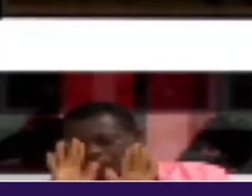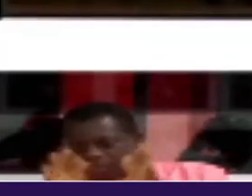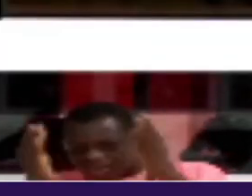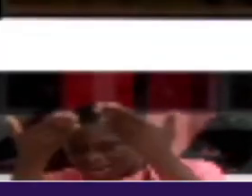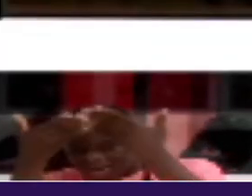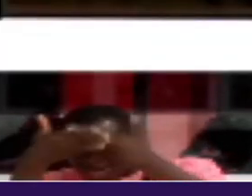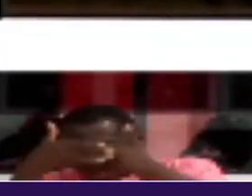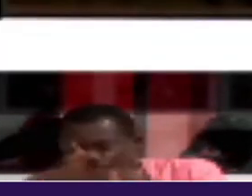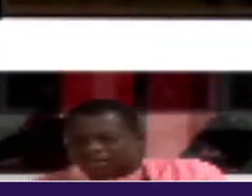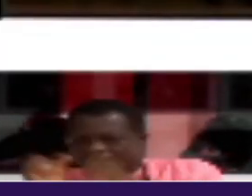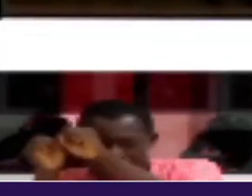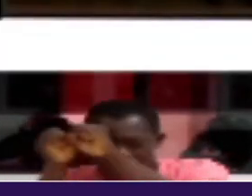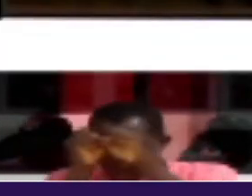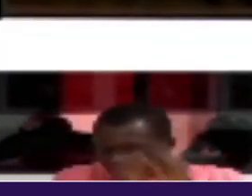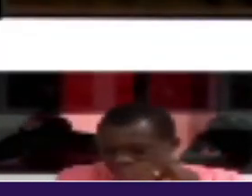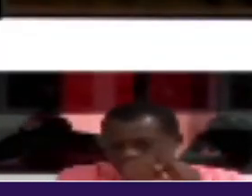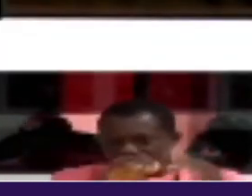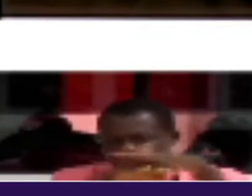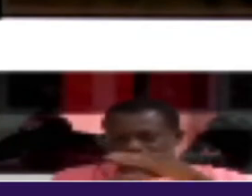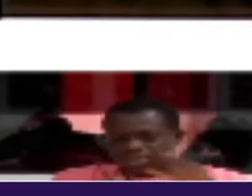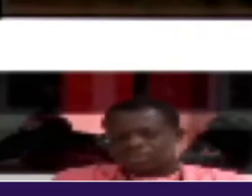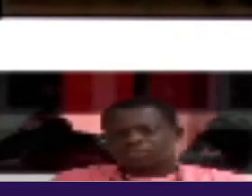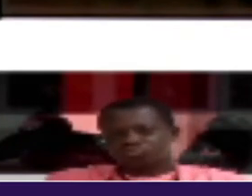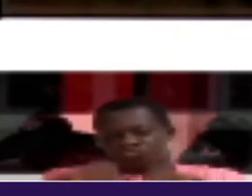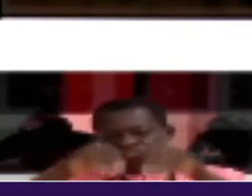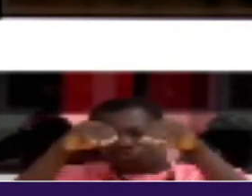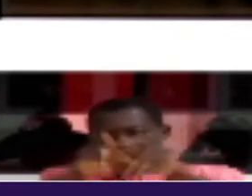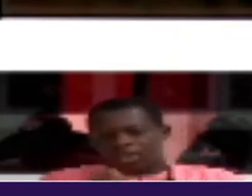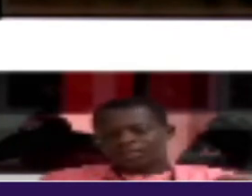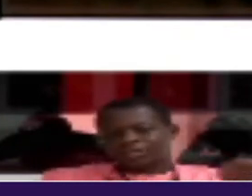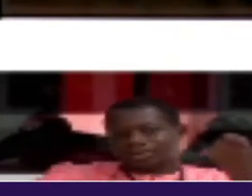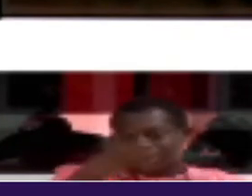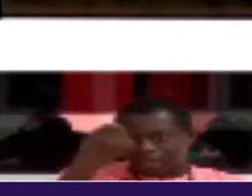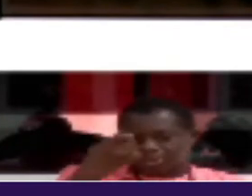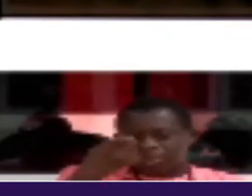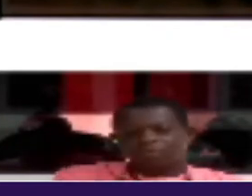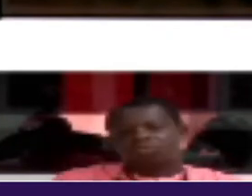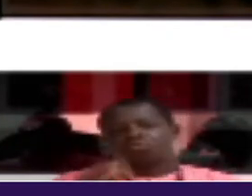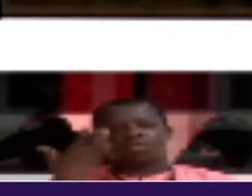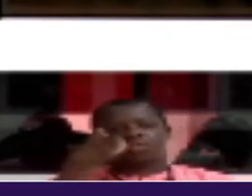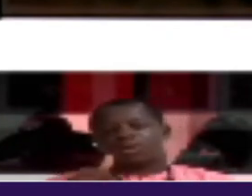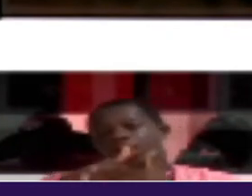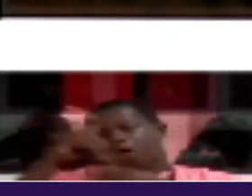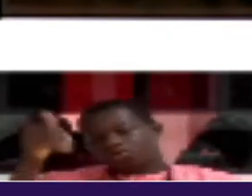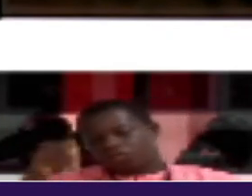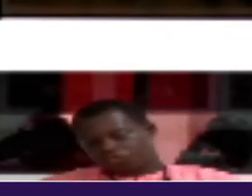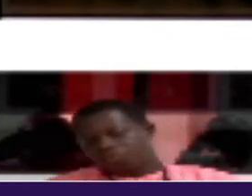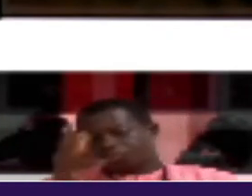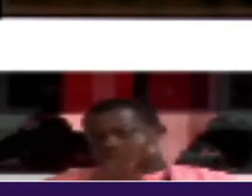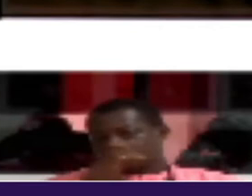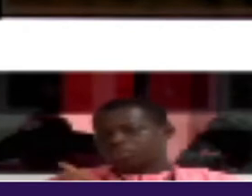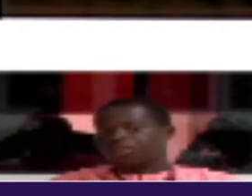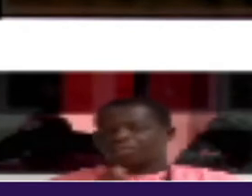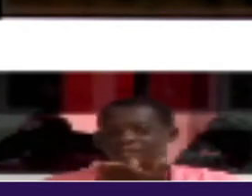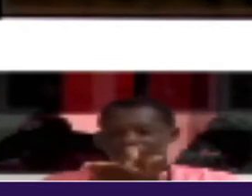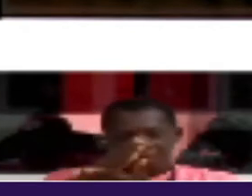and go inside that place, fetch sand and go and sell it. So whenever we go out for patrolling, we do pass by there.